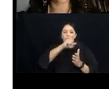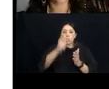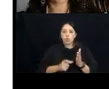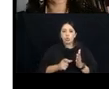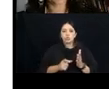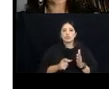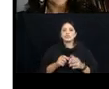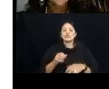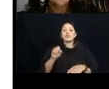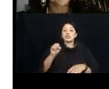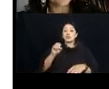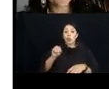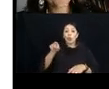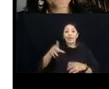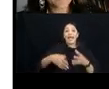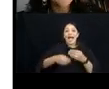and